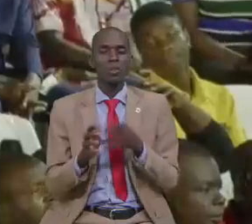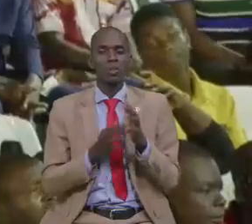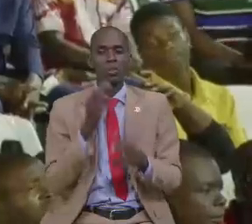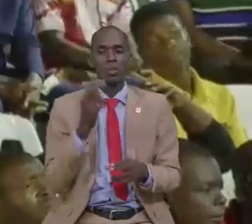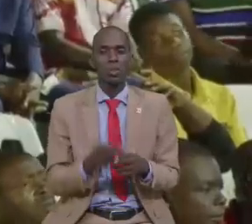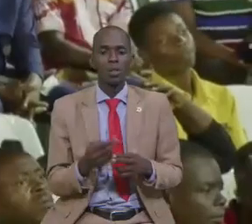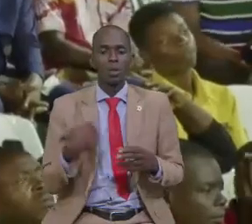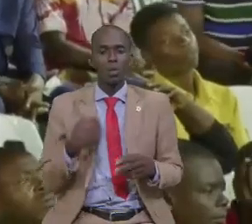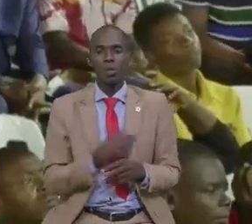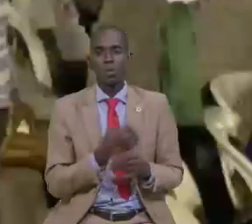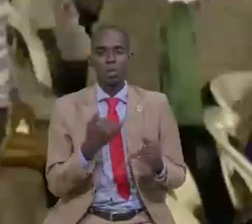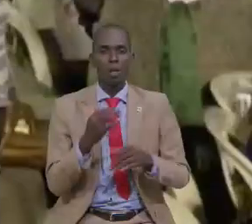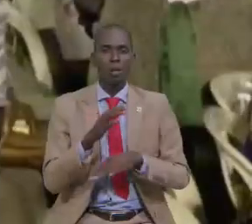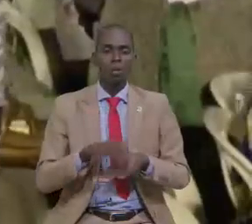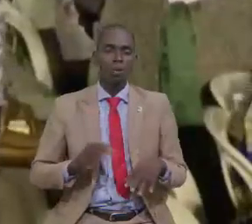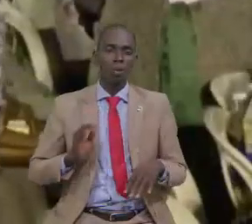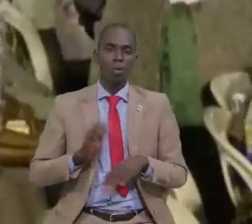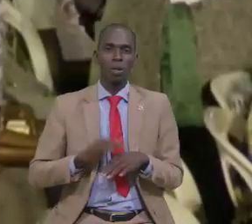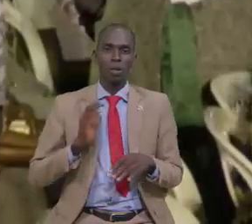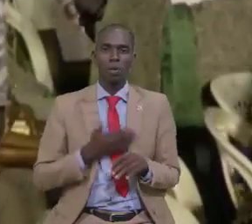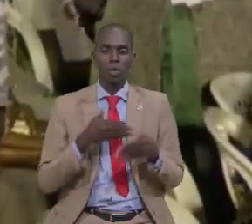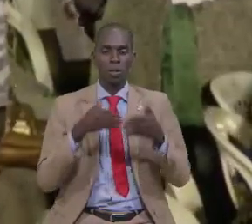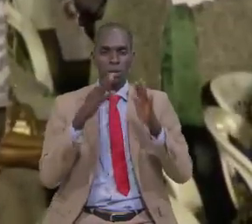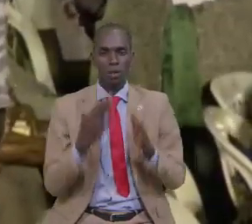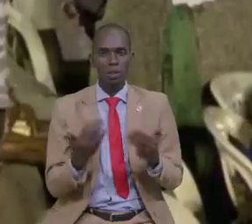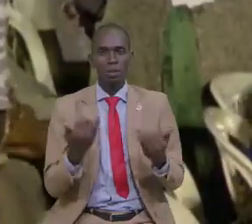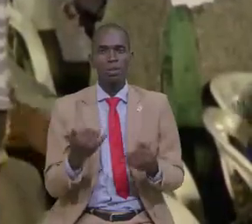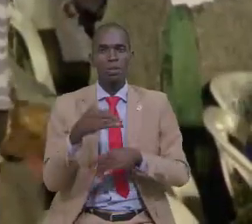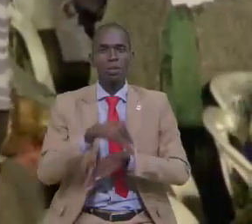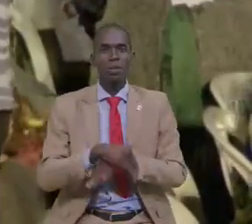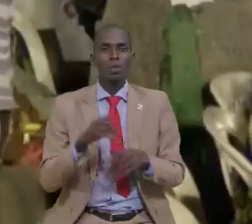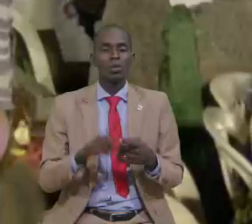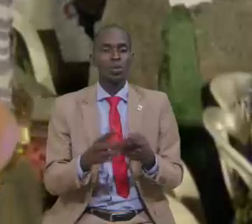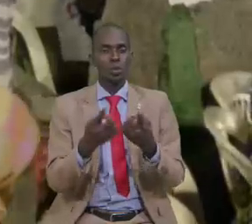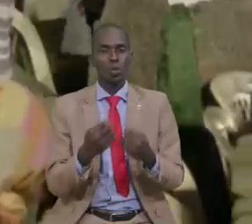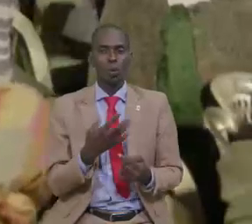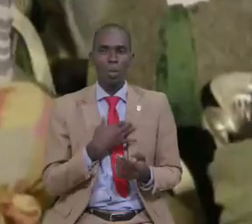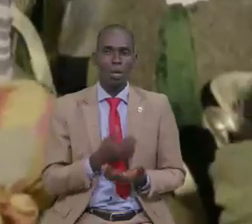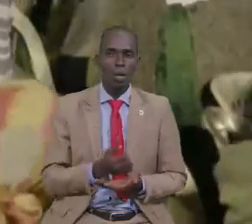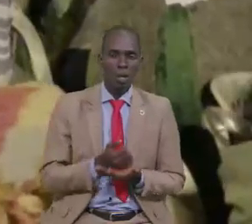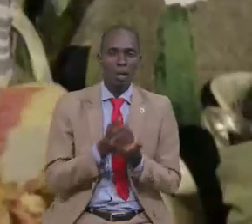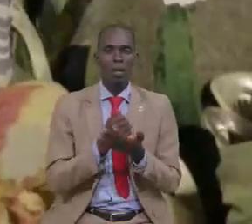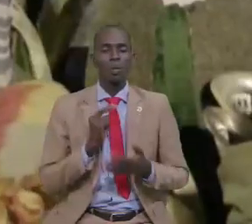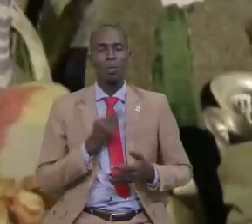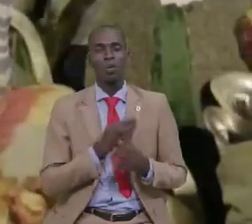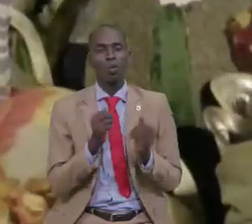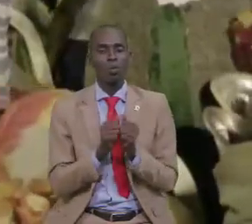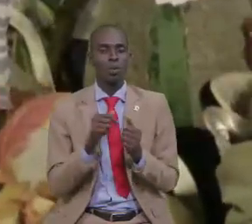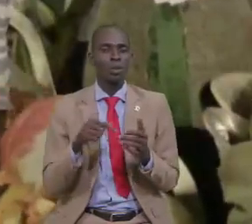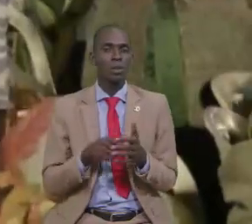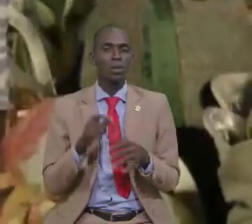officiating Minister tonight and to come and help pause or this session of